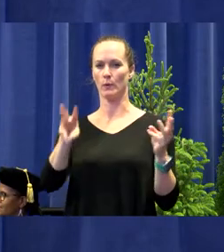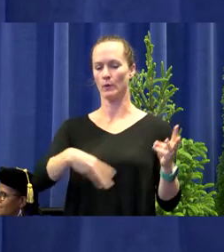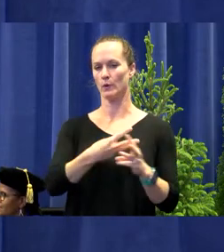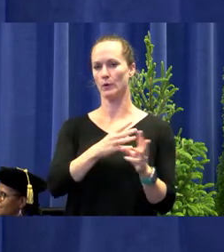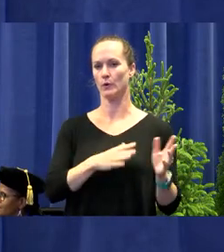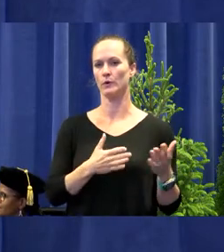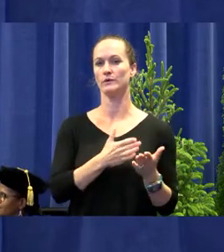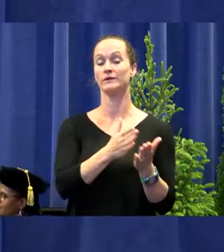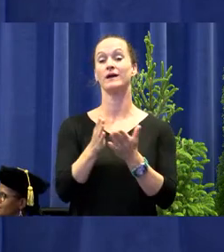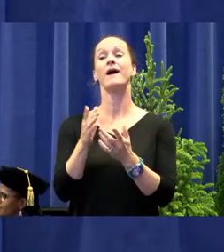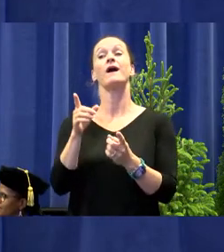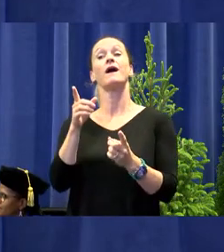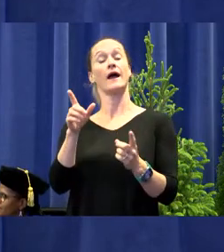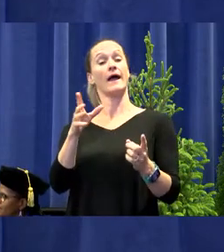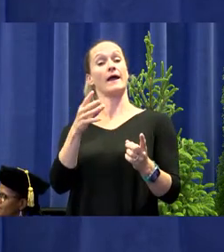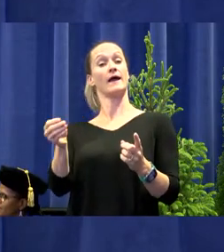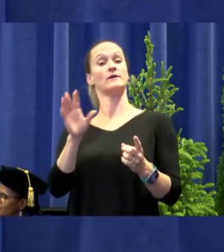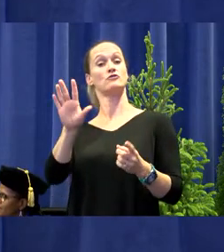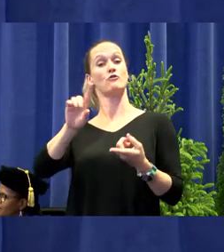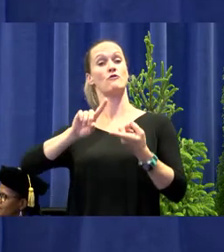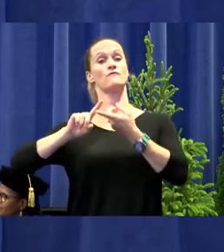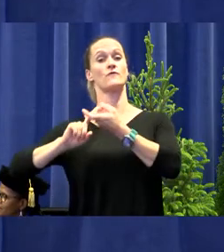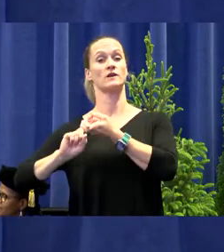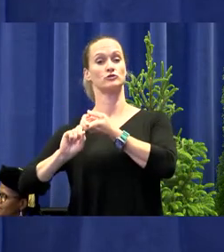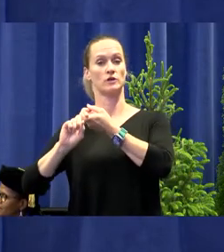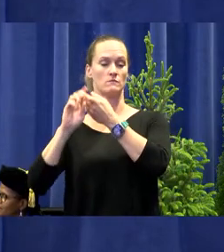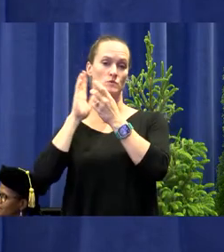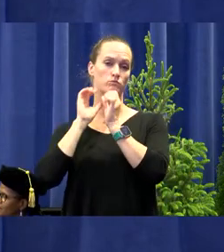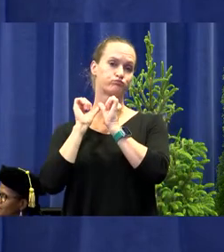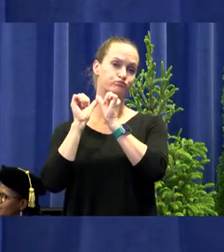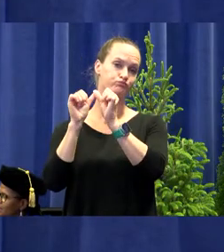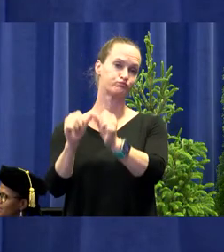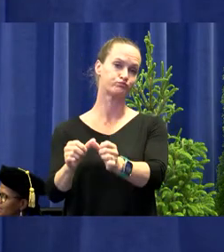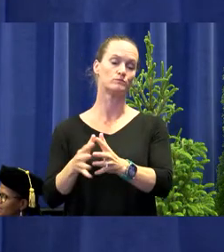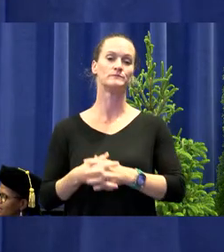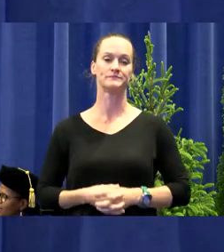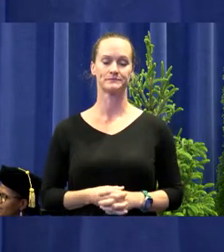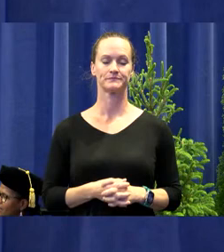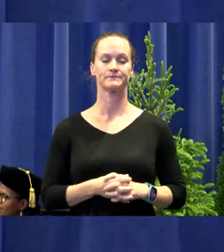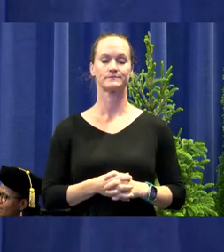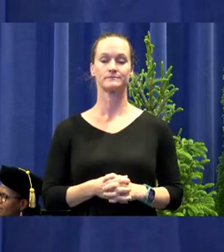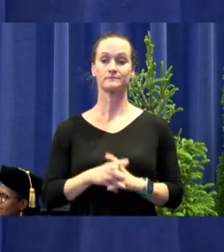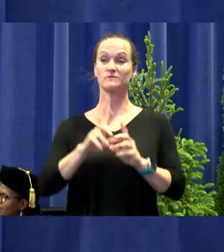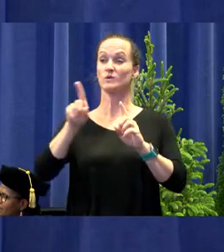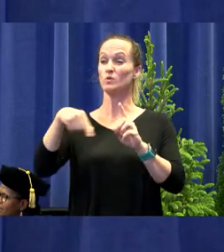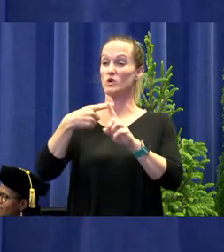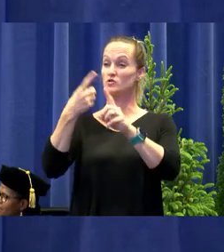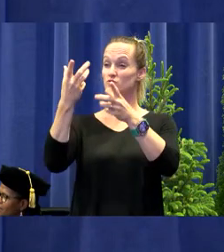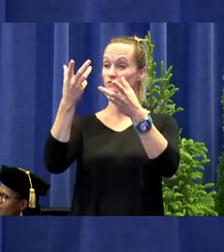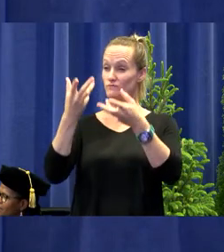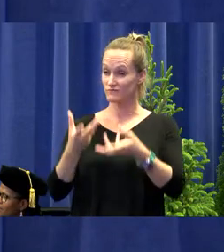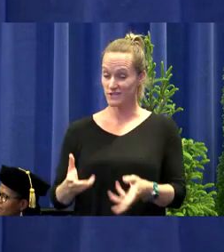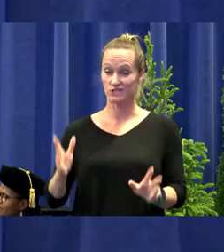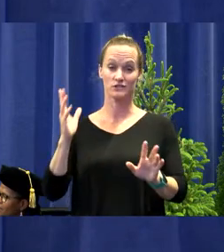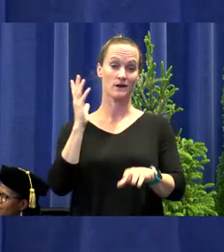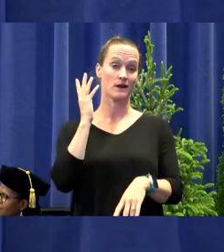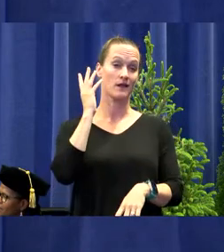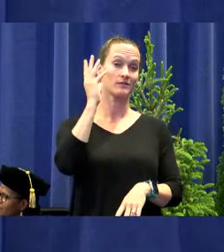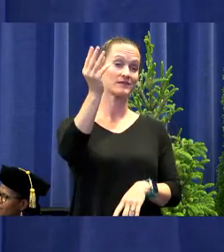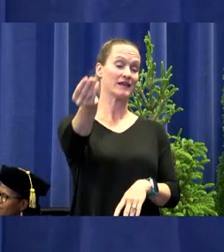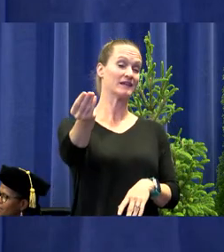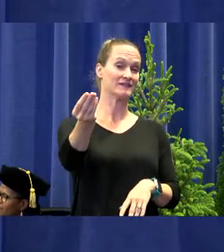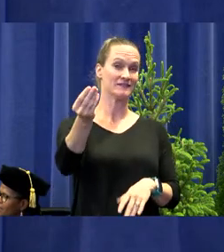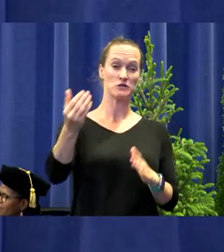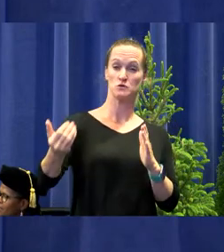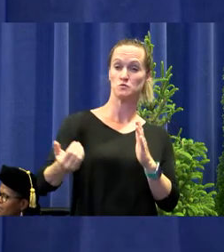the lifelong friendships that you may have made along the way. So as you walk out of this building today, a new graduate of